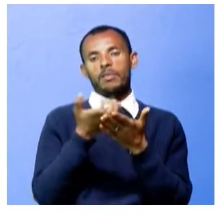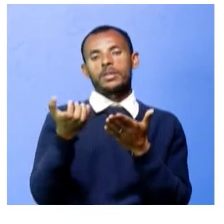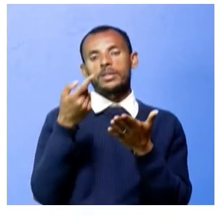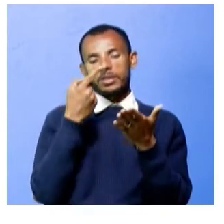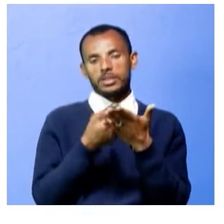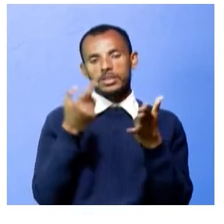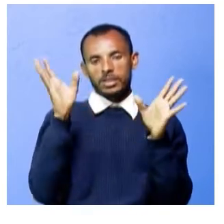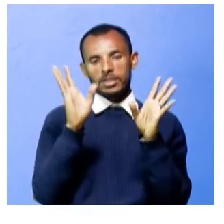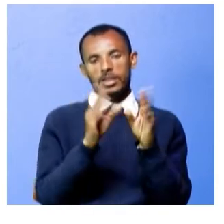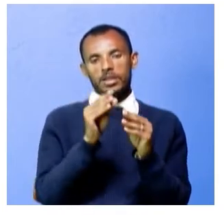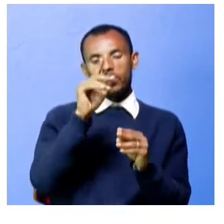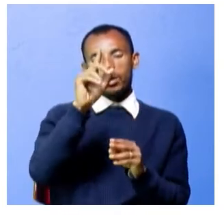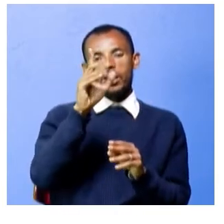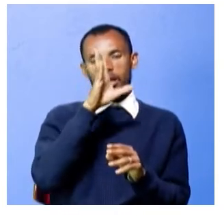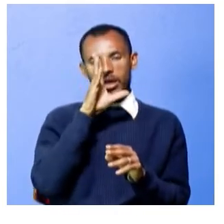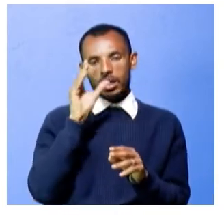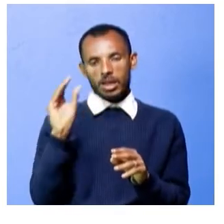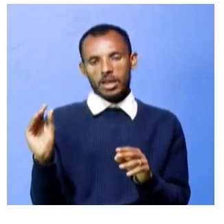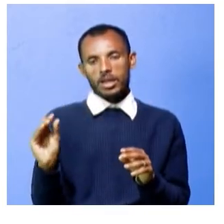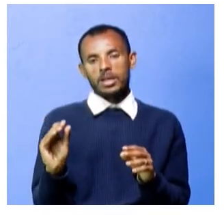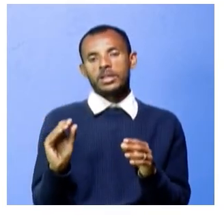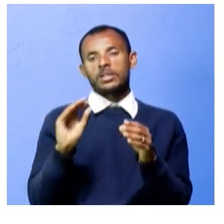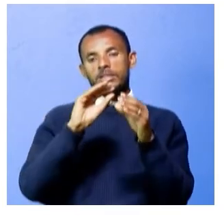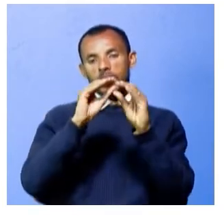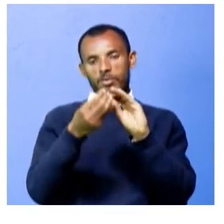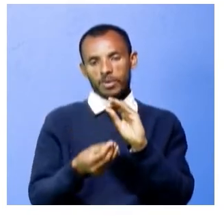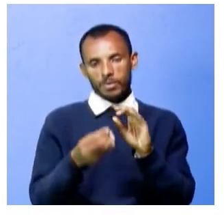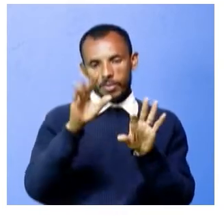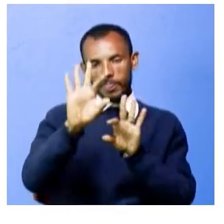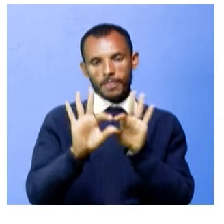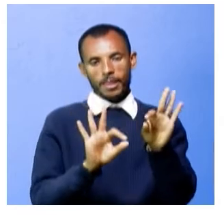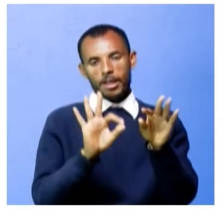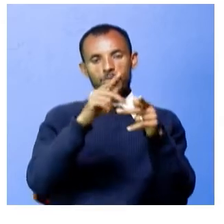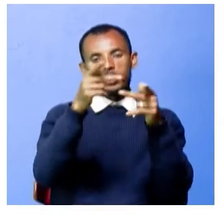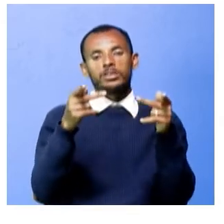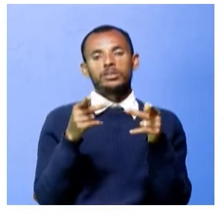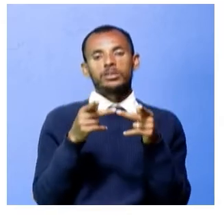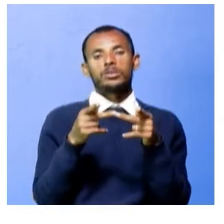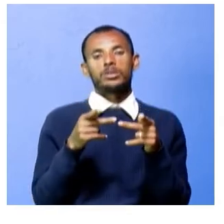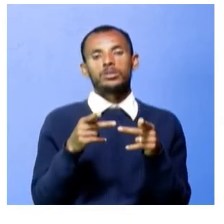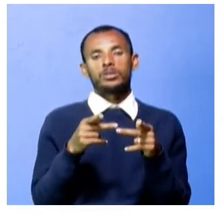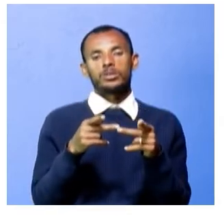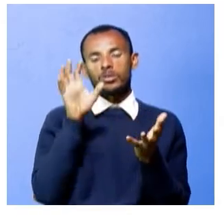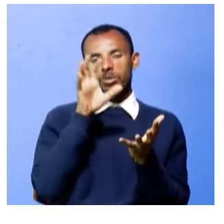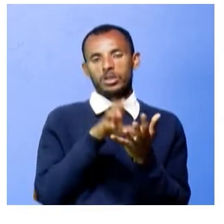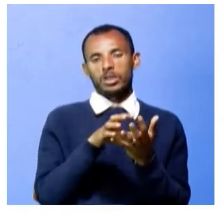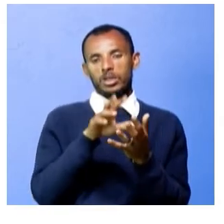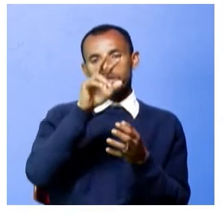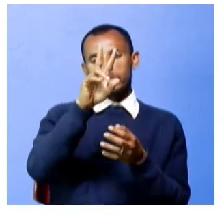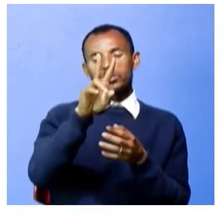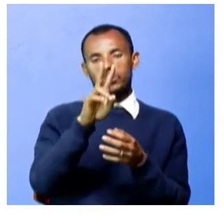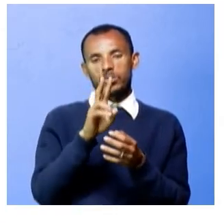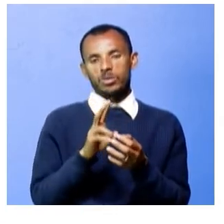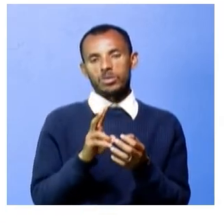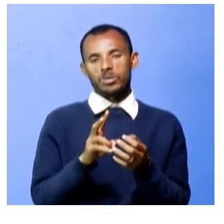only one, and the number of the sample space, okay, the sample space contains only two,